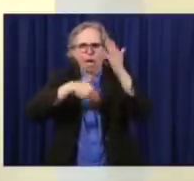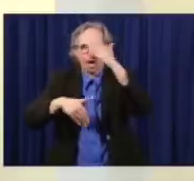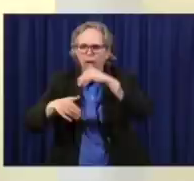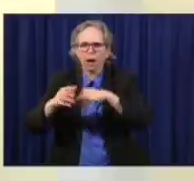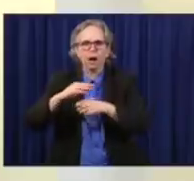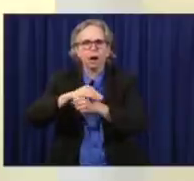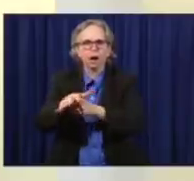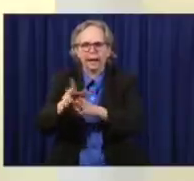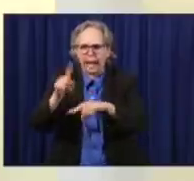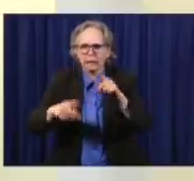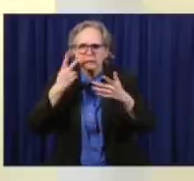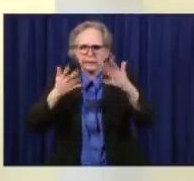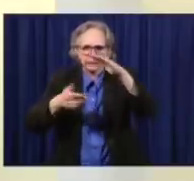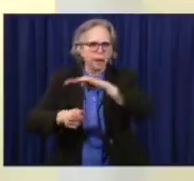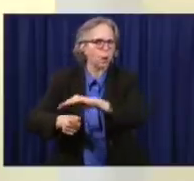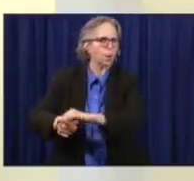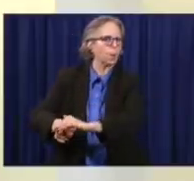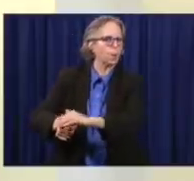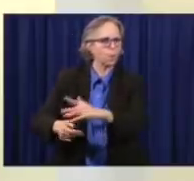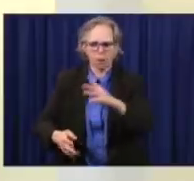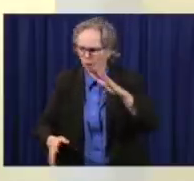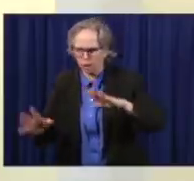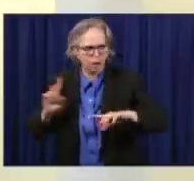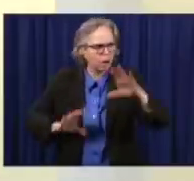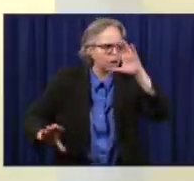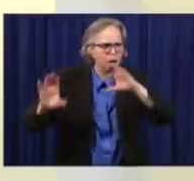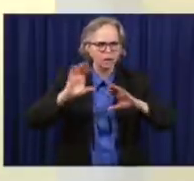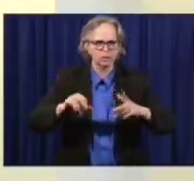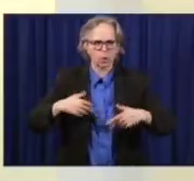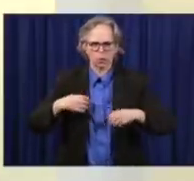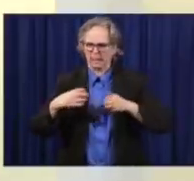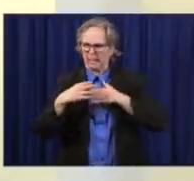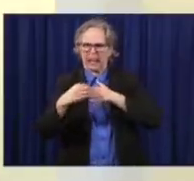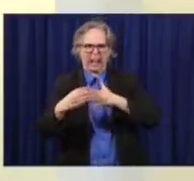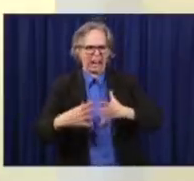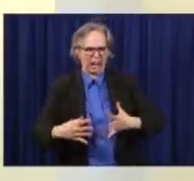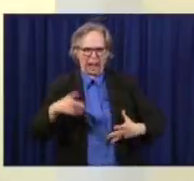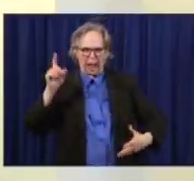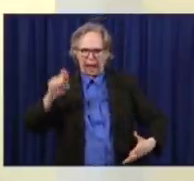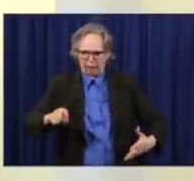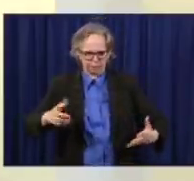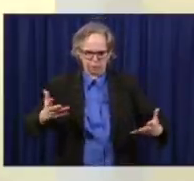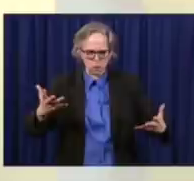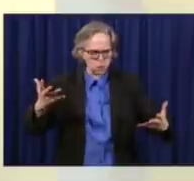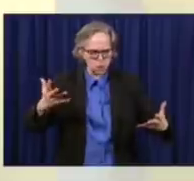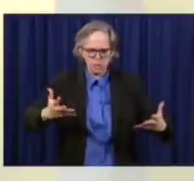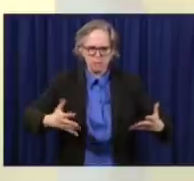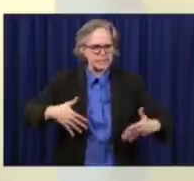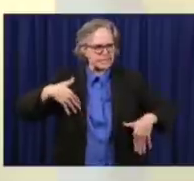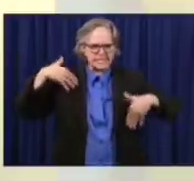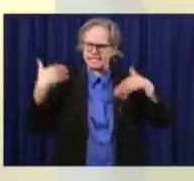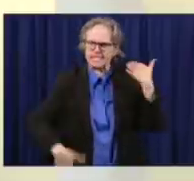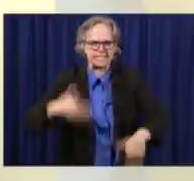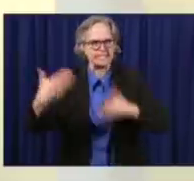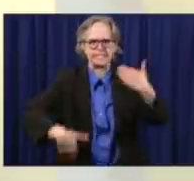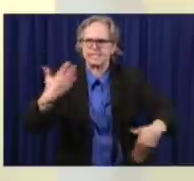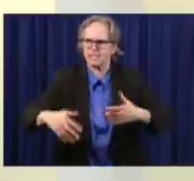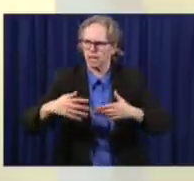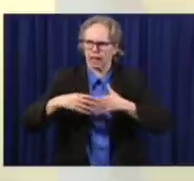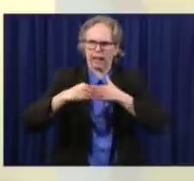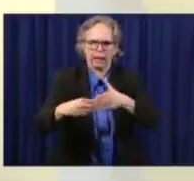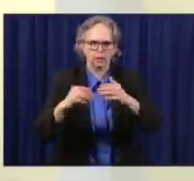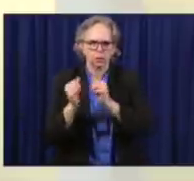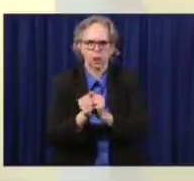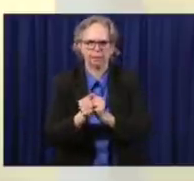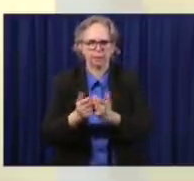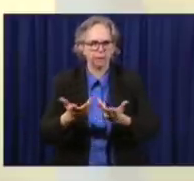to help us all stay together, to go above all the fray, but lead us to a safe path is a very special and